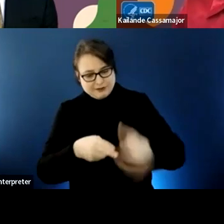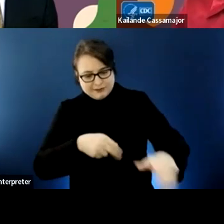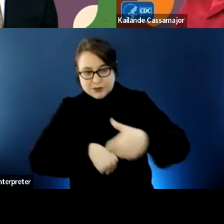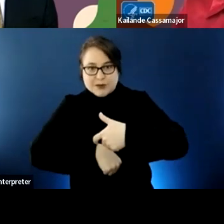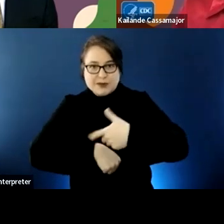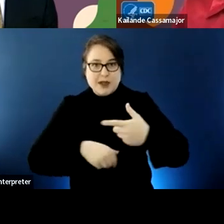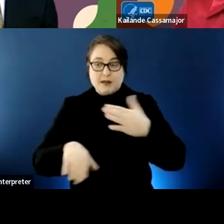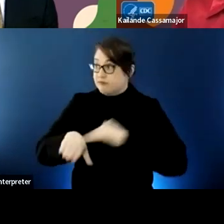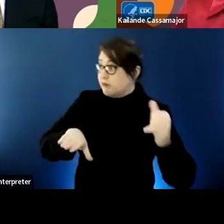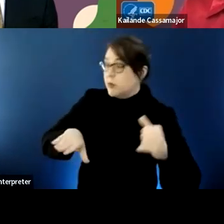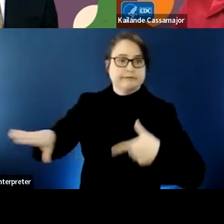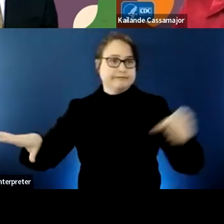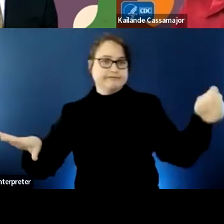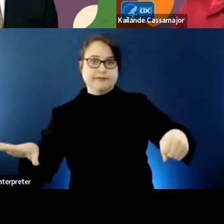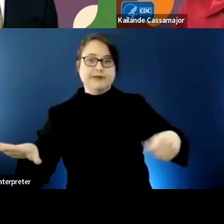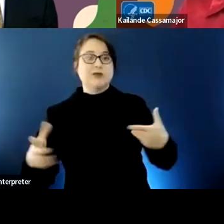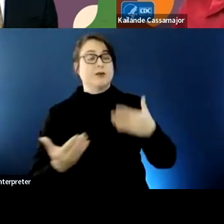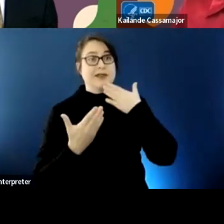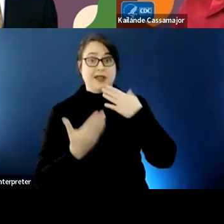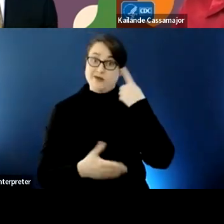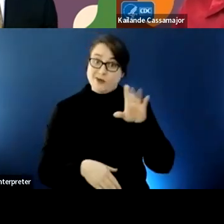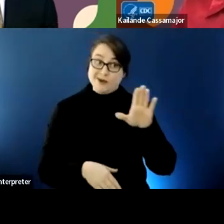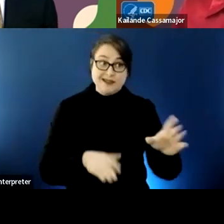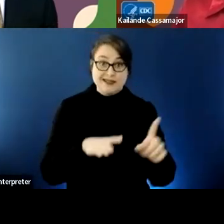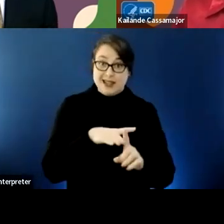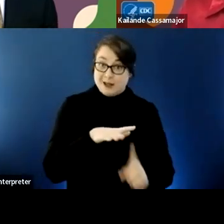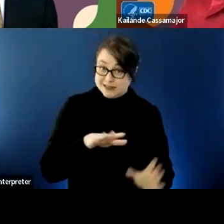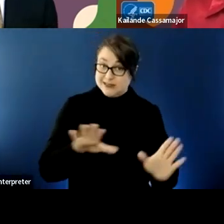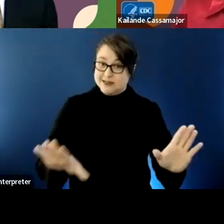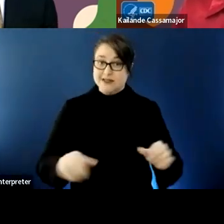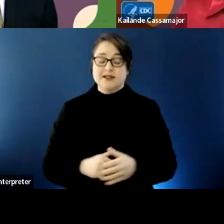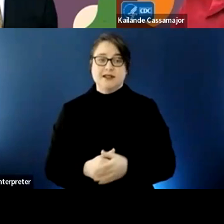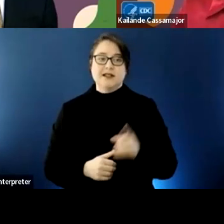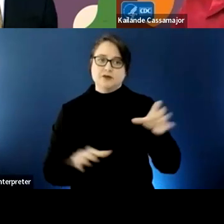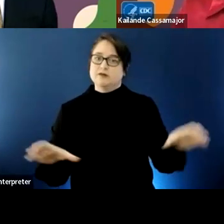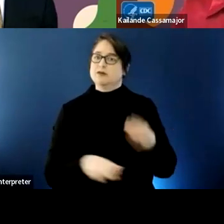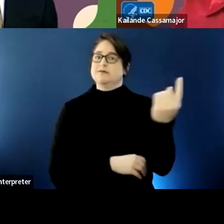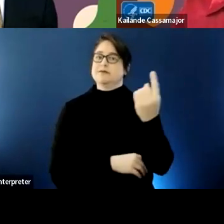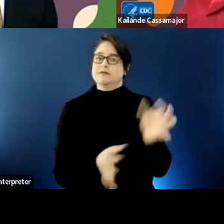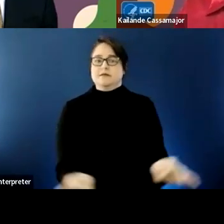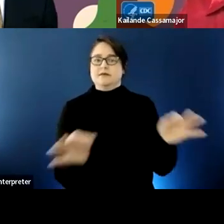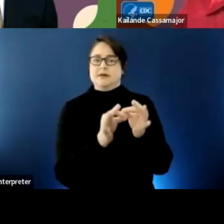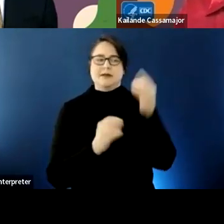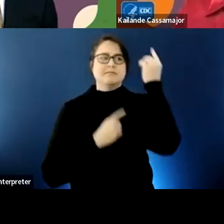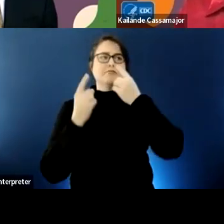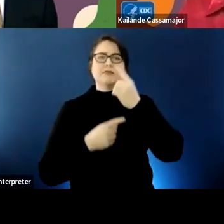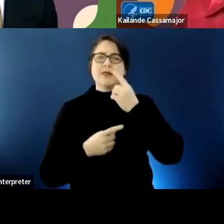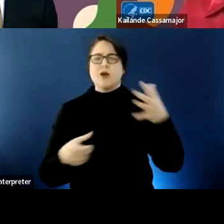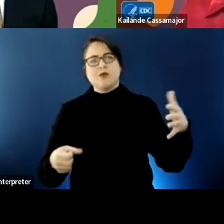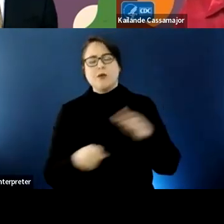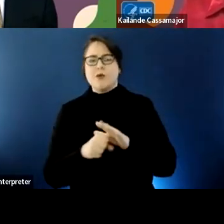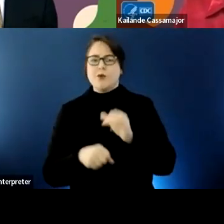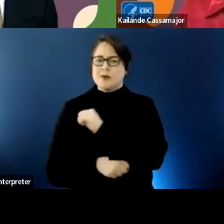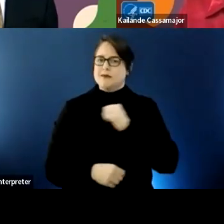So we want to thank him in his absence and really be thinking about all of our Atlanta community as they go into those discussions around what